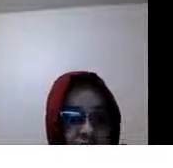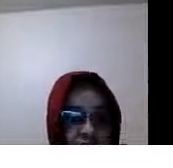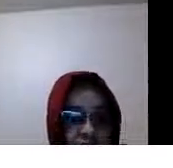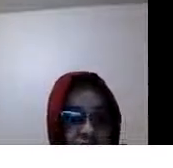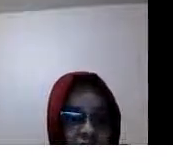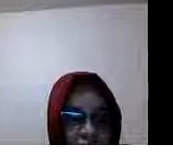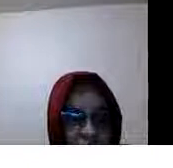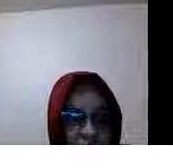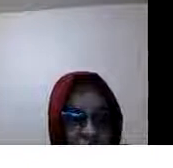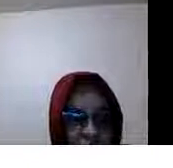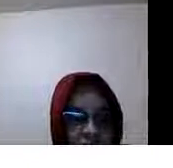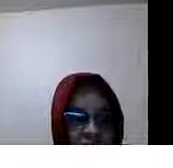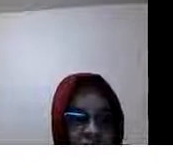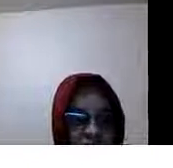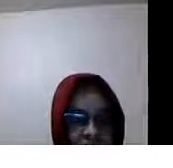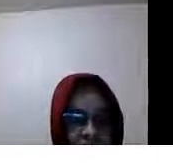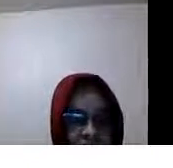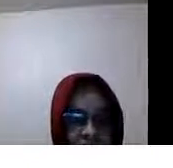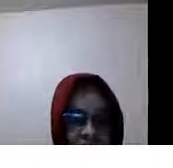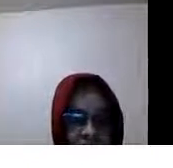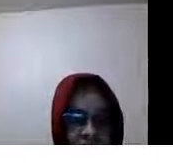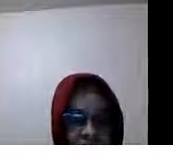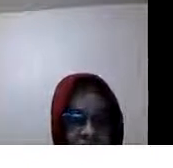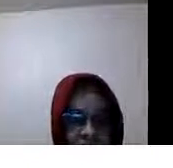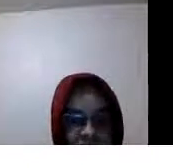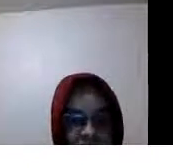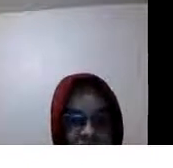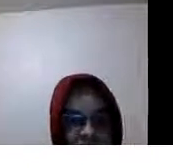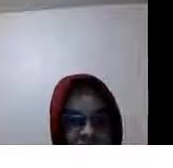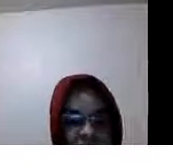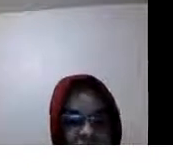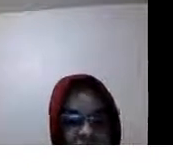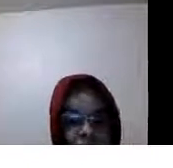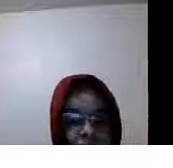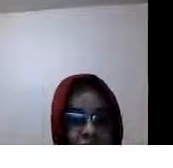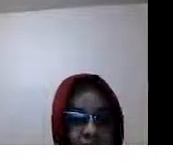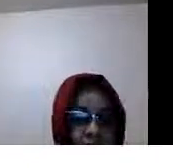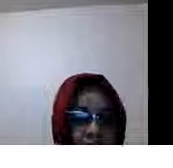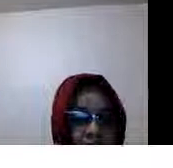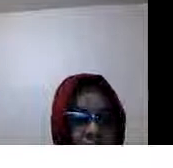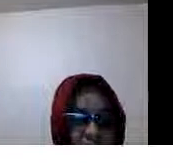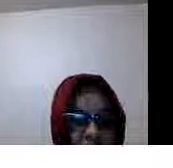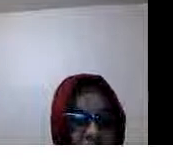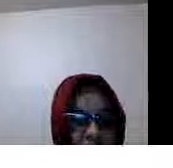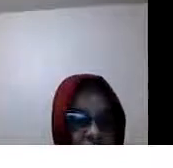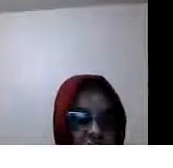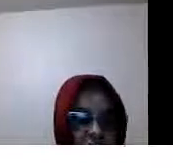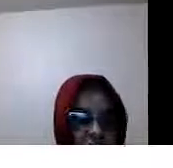old. 4% are elderly persons above 60, and 61% are